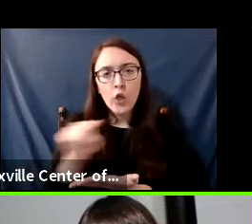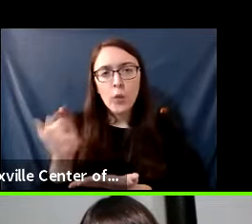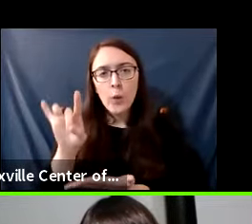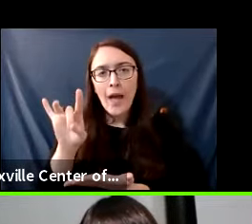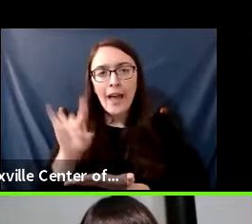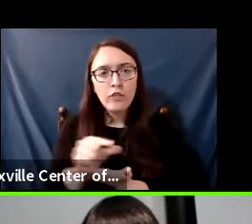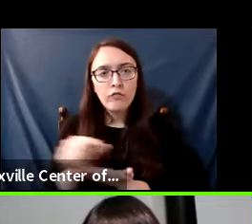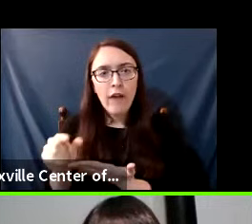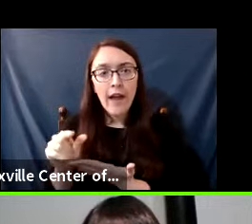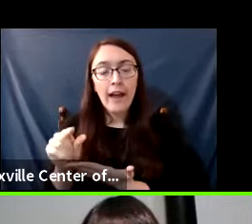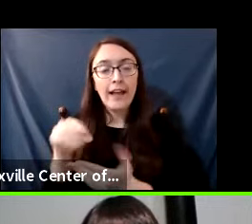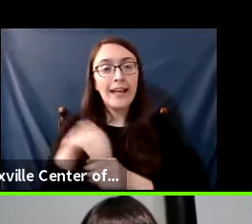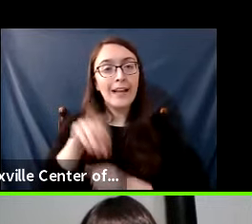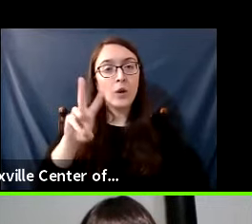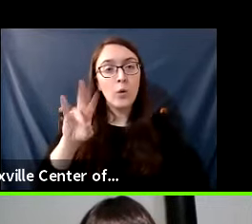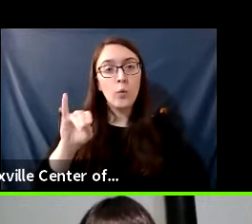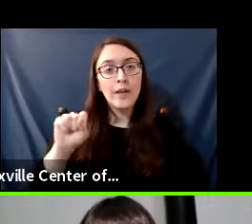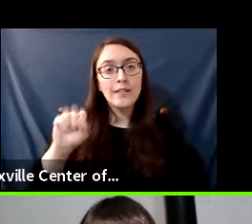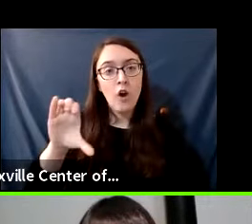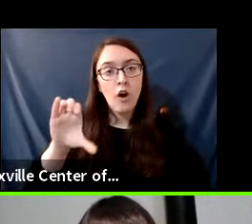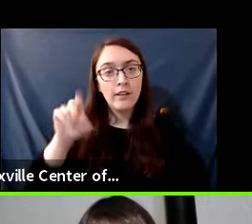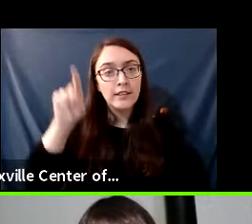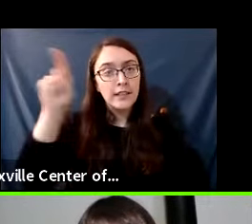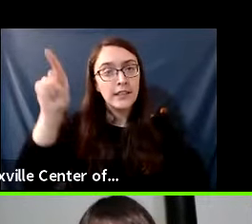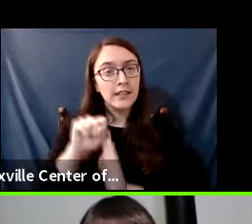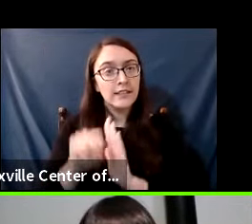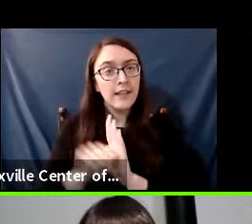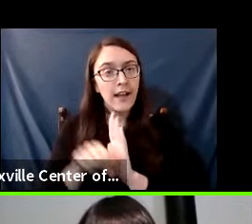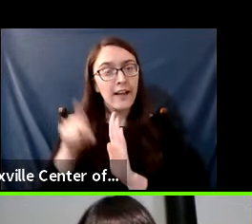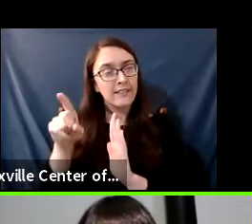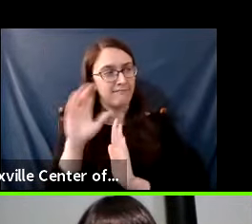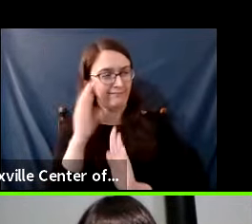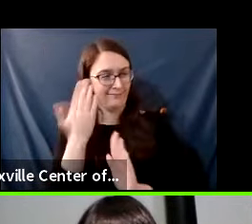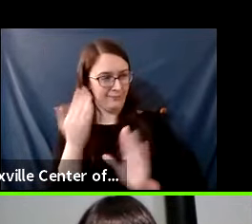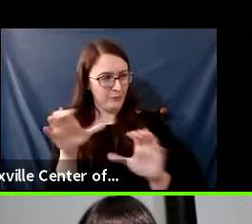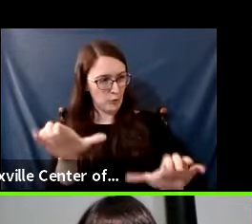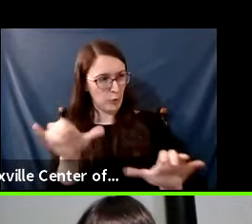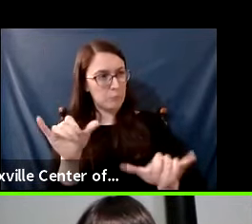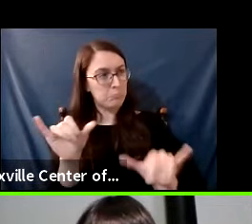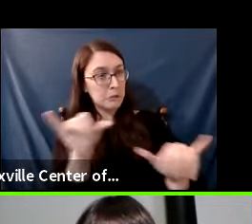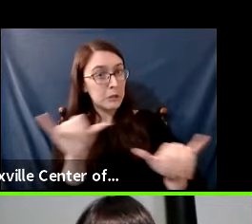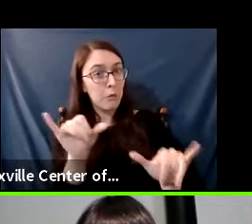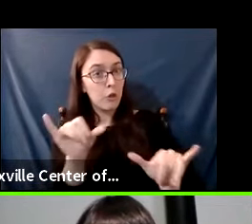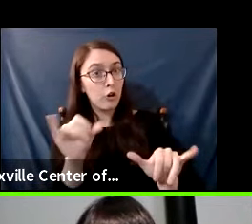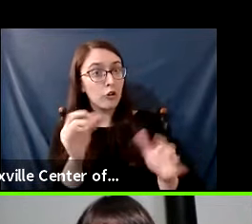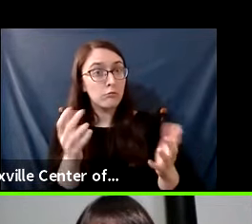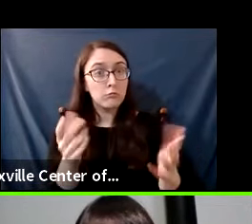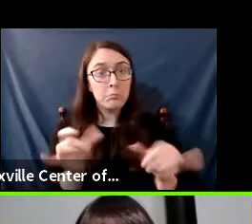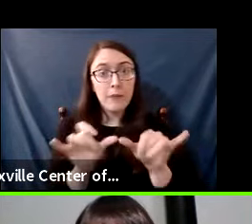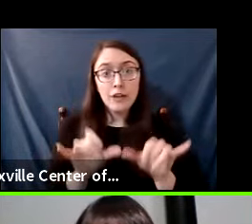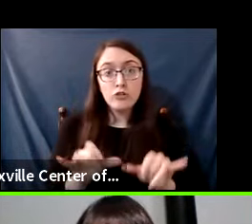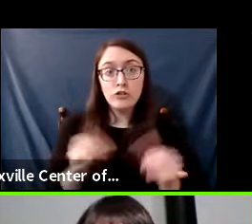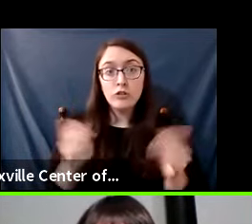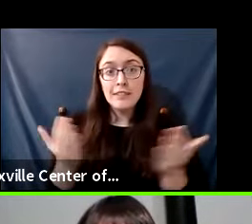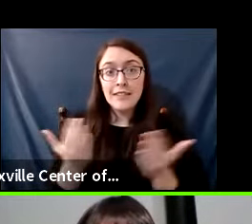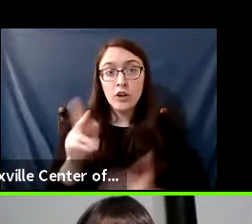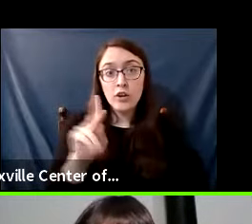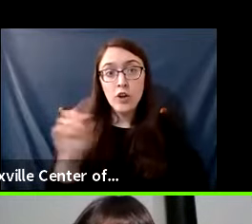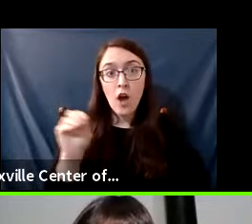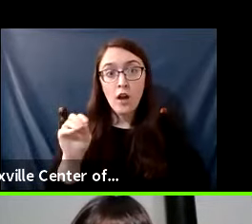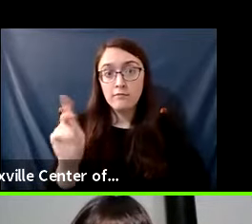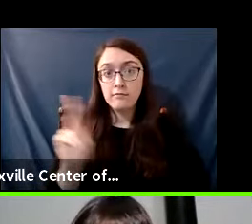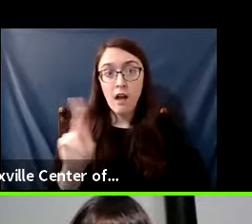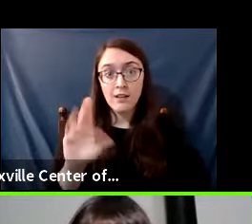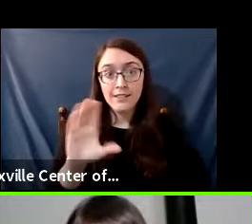And it sounded like they were doing very similar types of measures that we're doing here in Knox County. And there was a very, very low